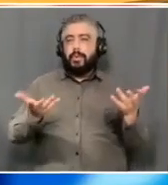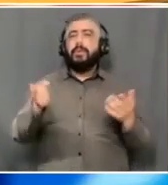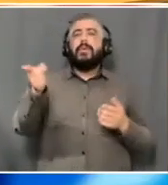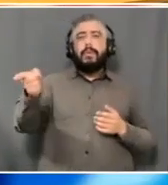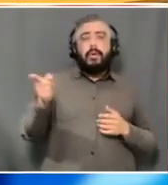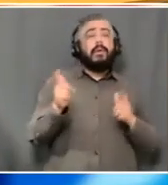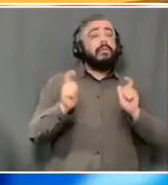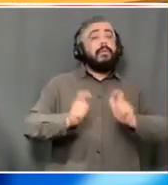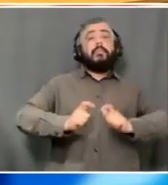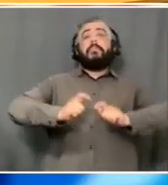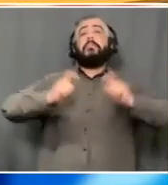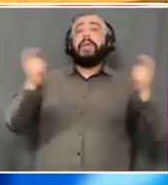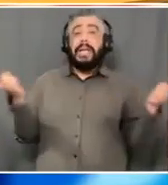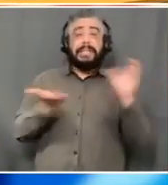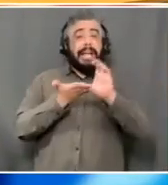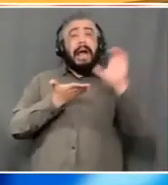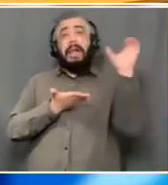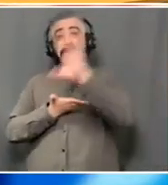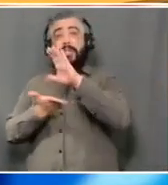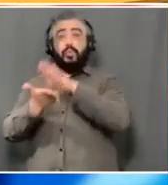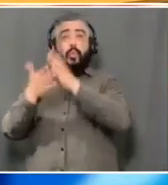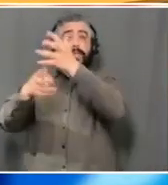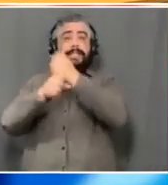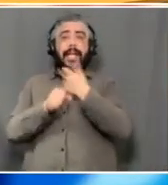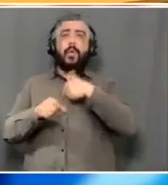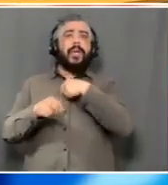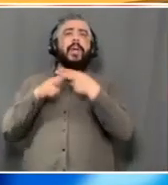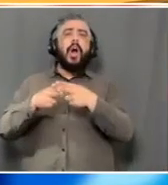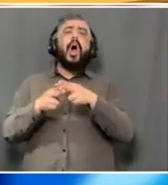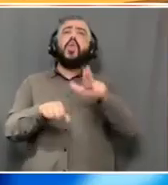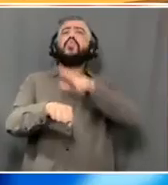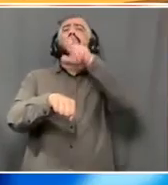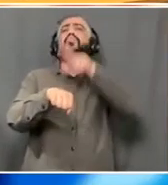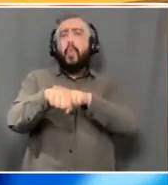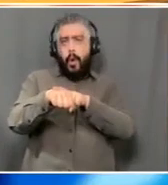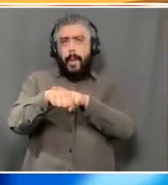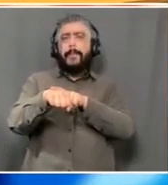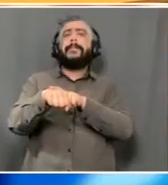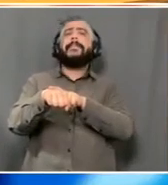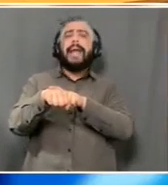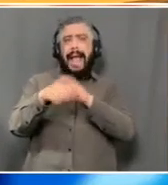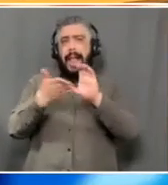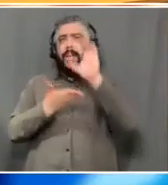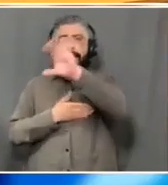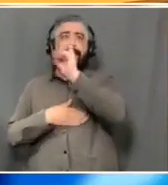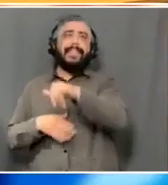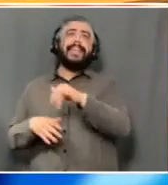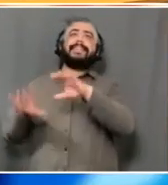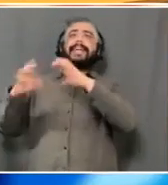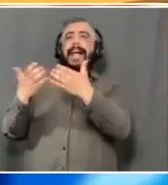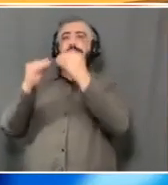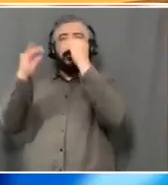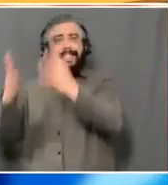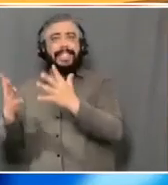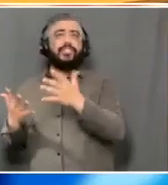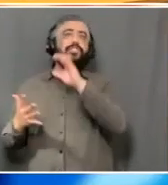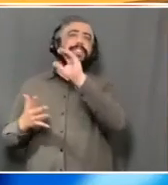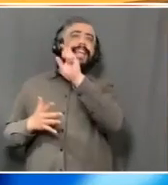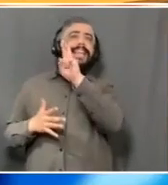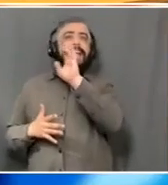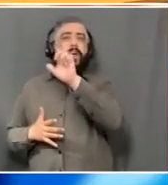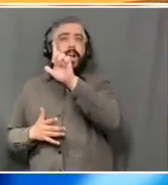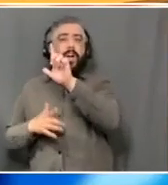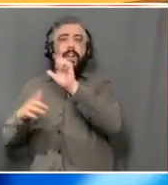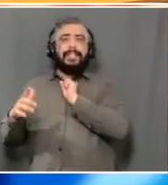biggest allocation that schools receive are what we call the norm allocation. Those are the classroom teachers, the administrators, clerical staff, et cetera, that